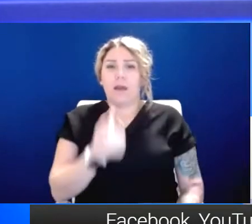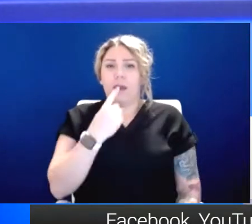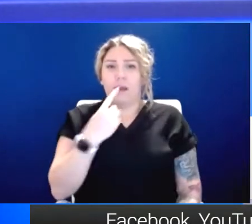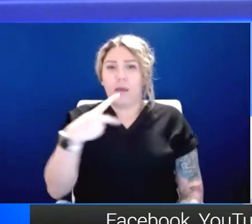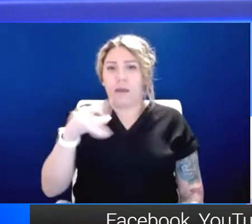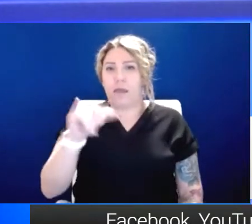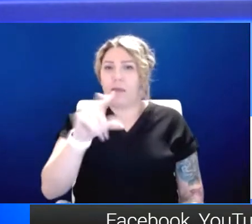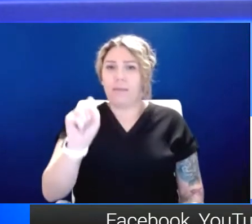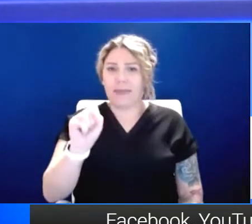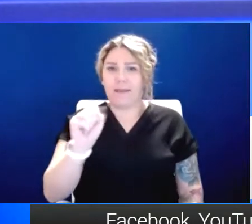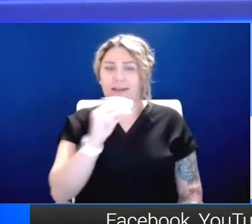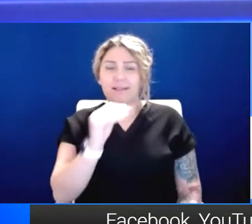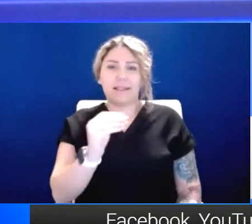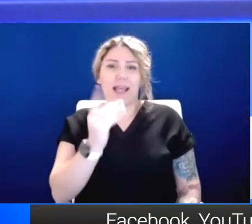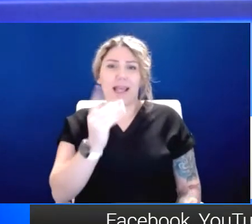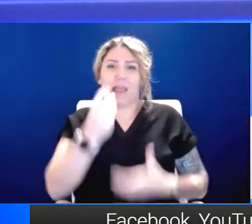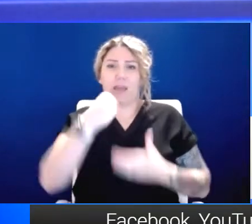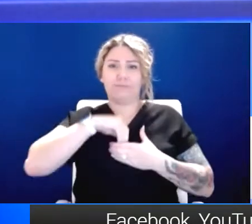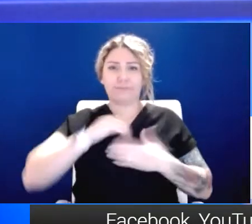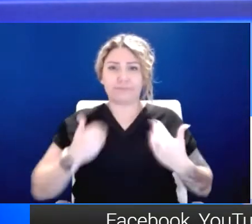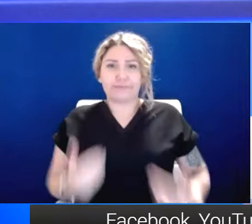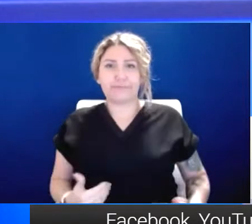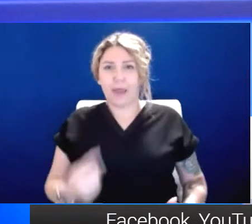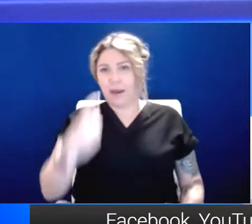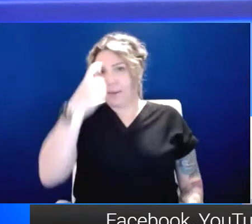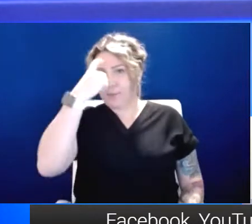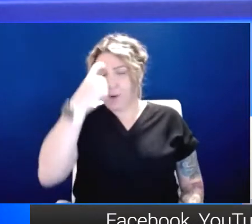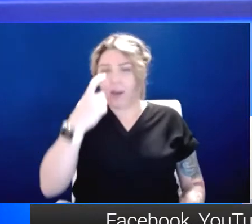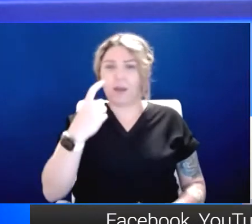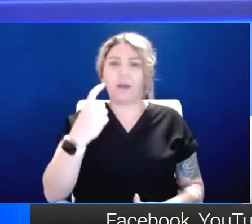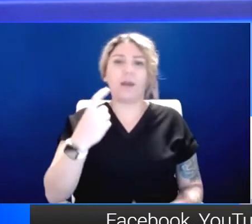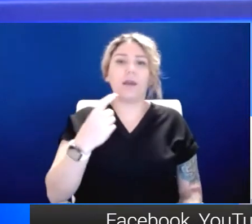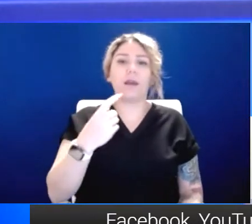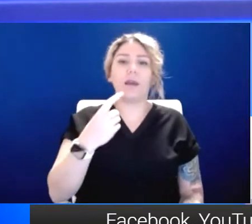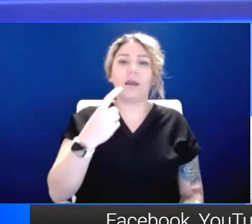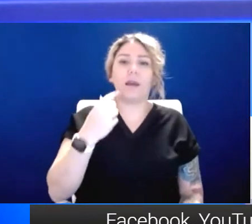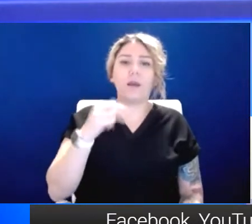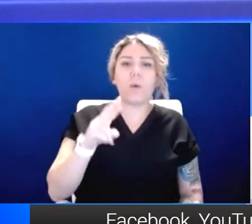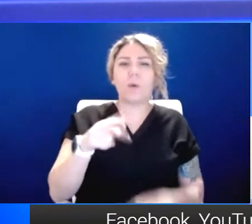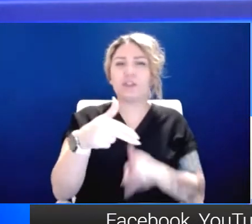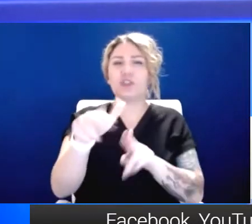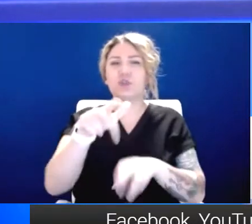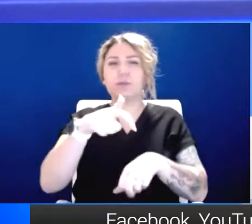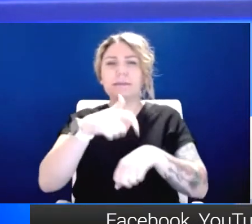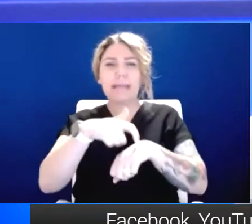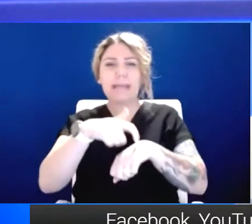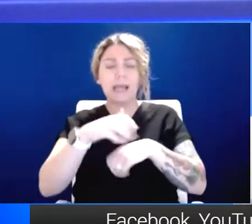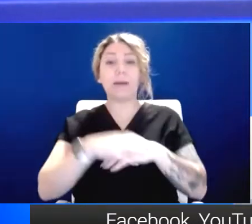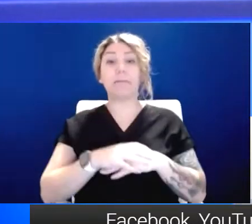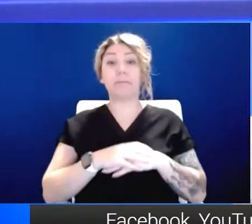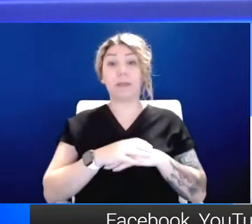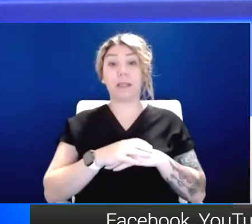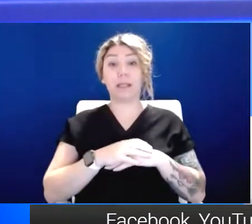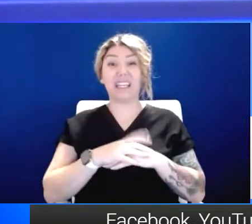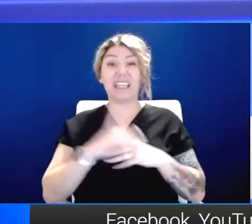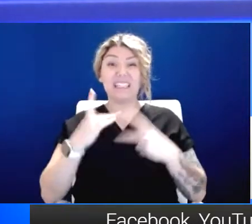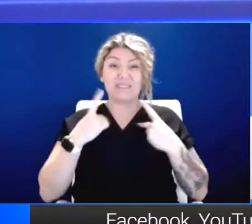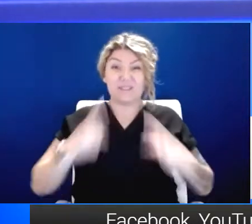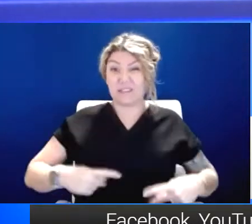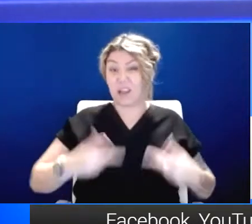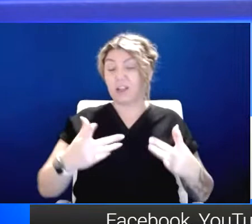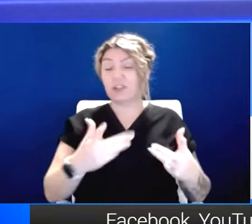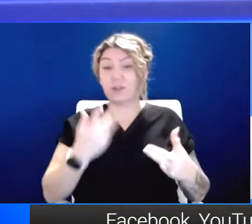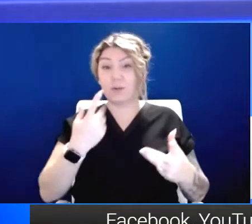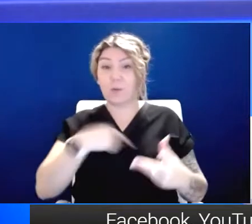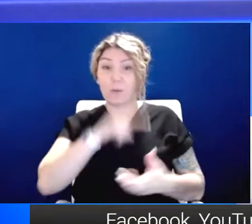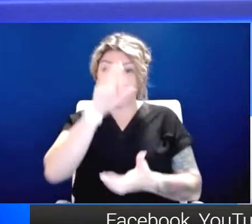and they get into our body and brain over short periods of time. Physiologically, we believe that when we produce